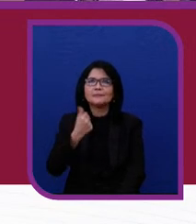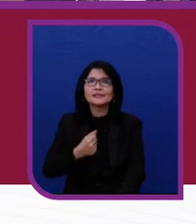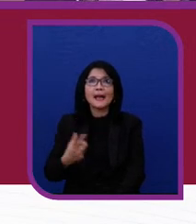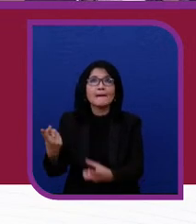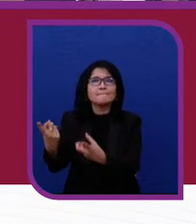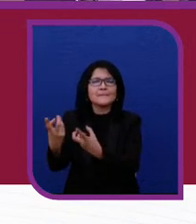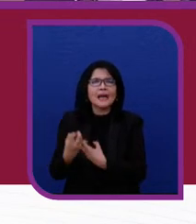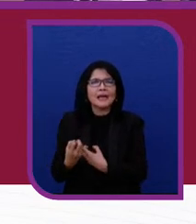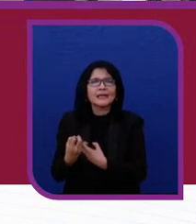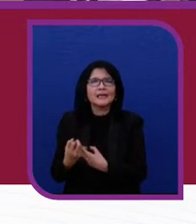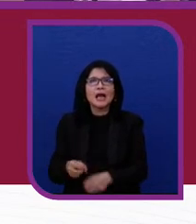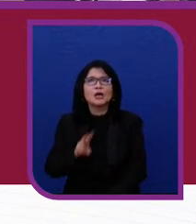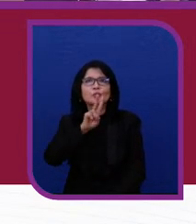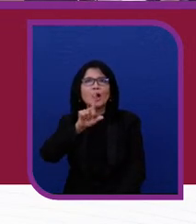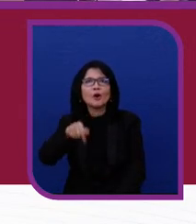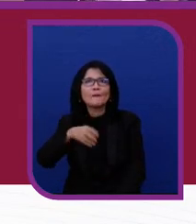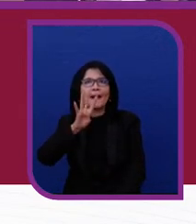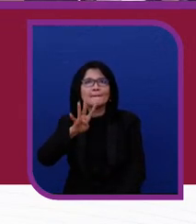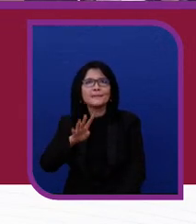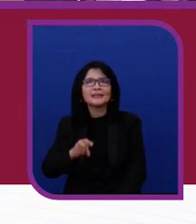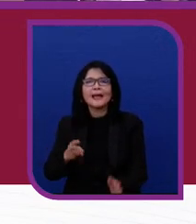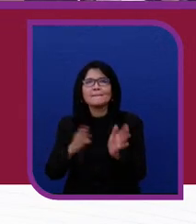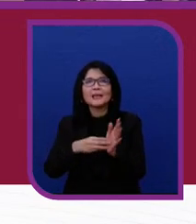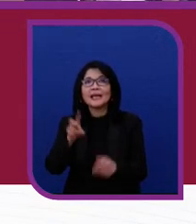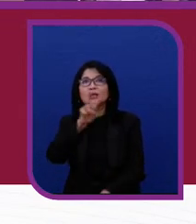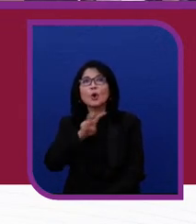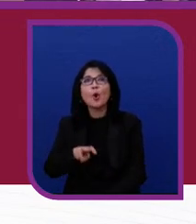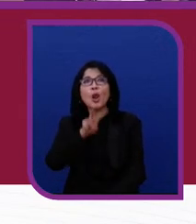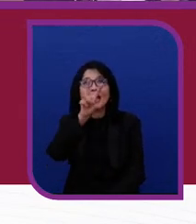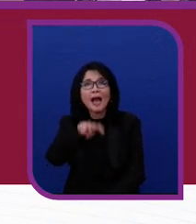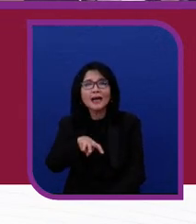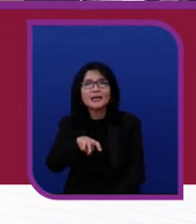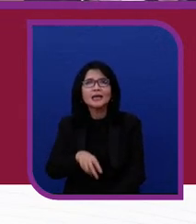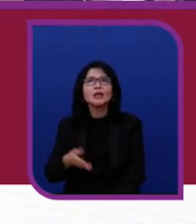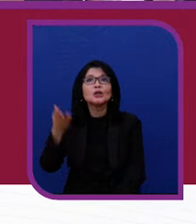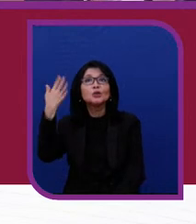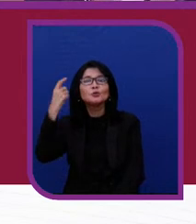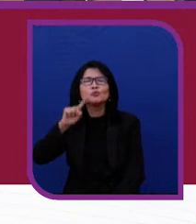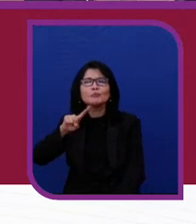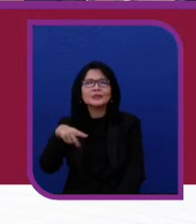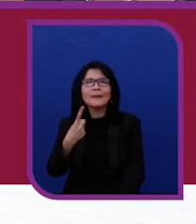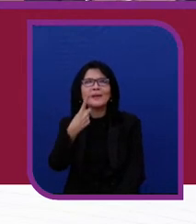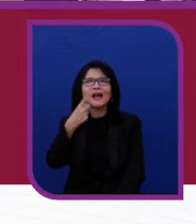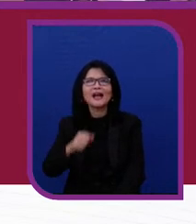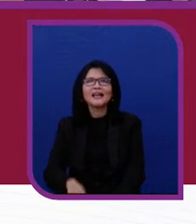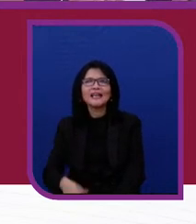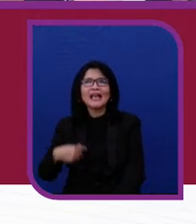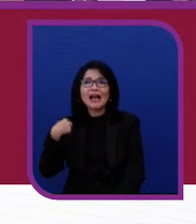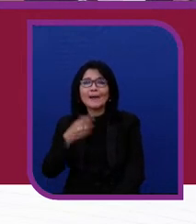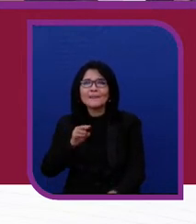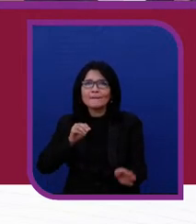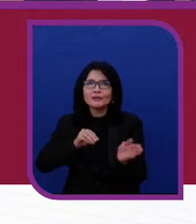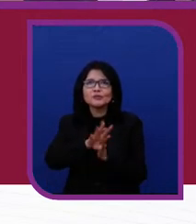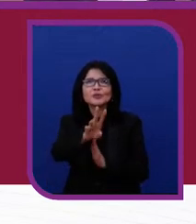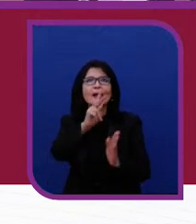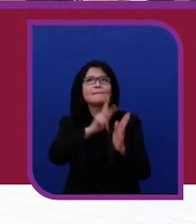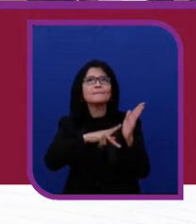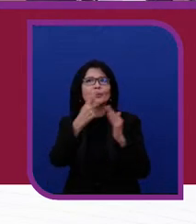Berlin West dollar that very first is a world habis platform